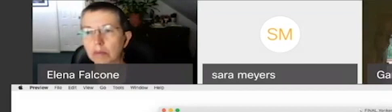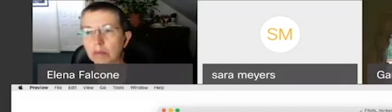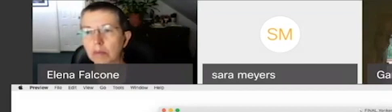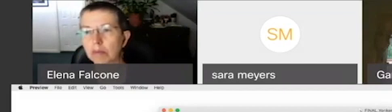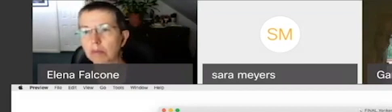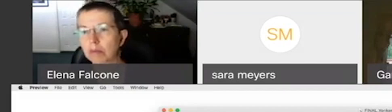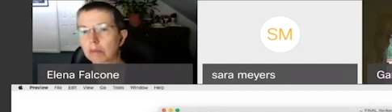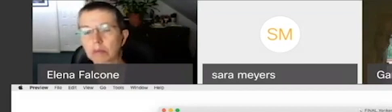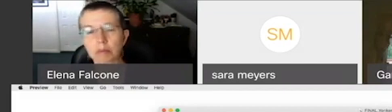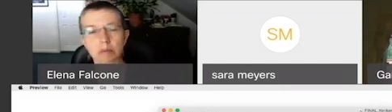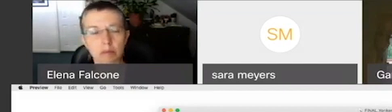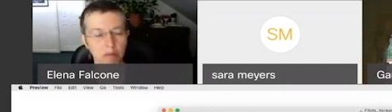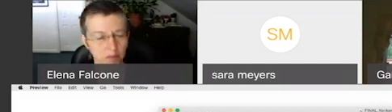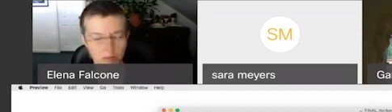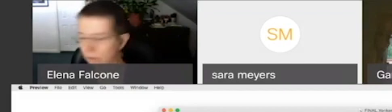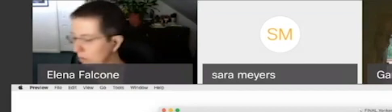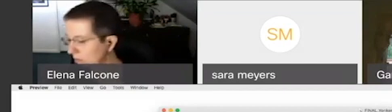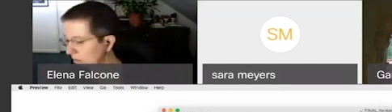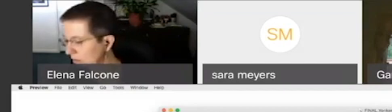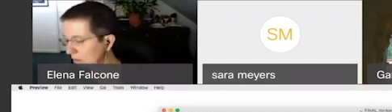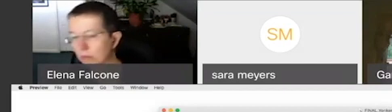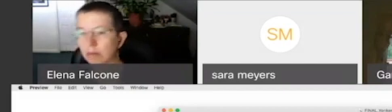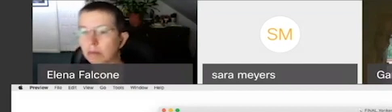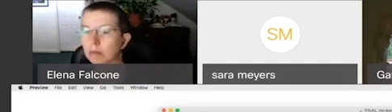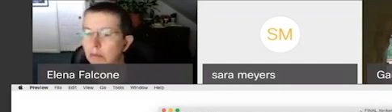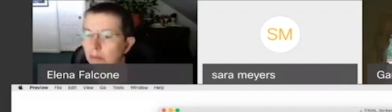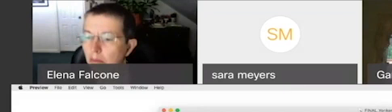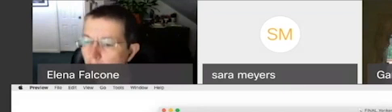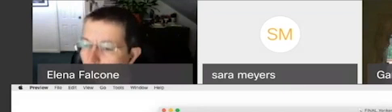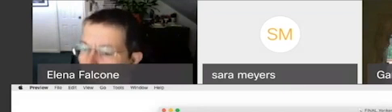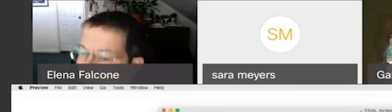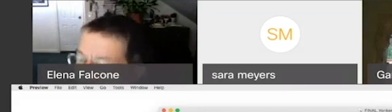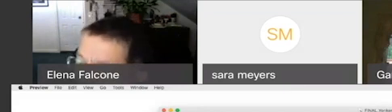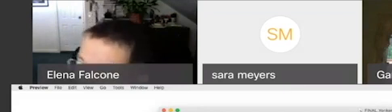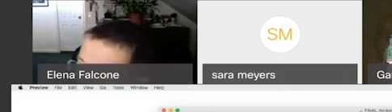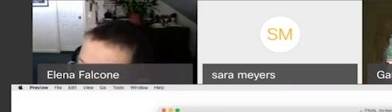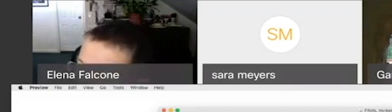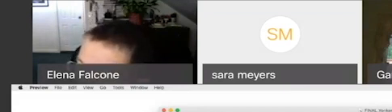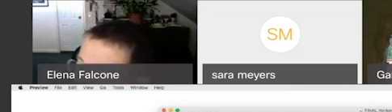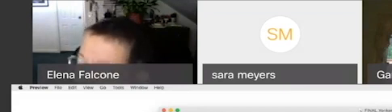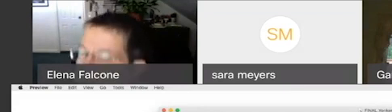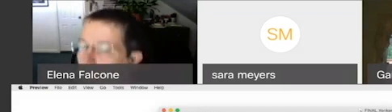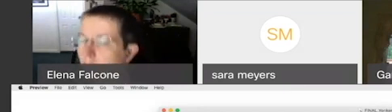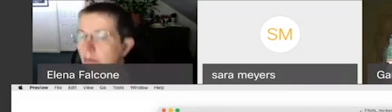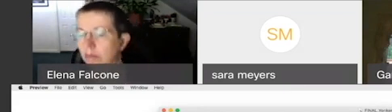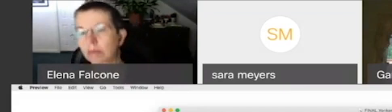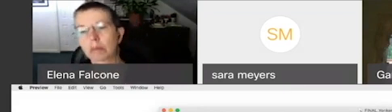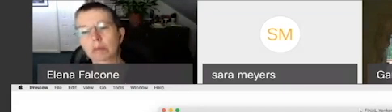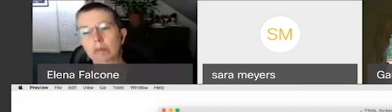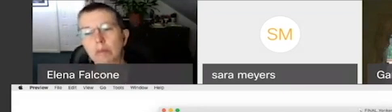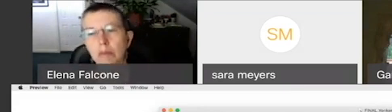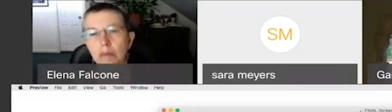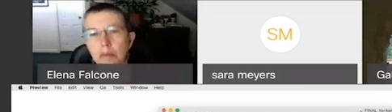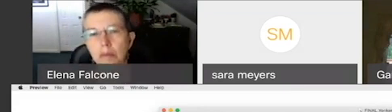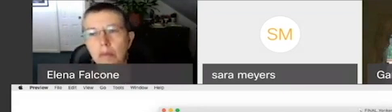this once every 6 months. Somebody comes out to make sure that you still need the same level of care. If you need more, they can assign at that time.